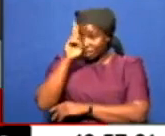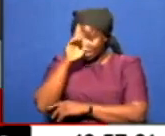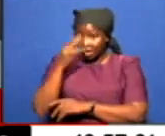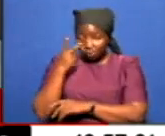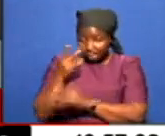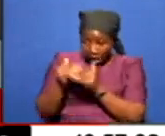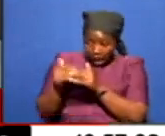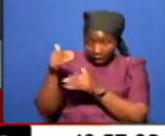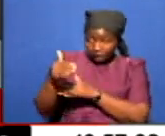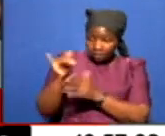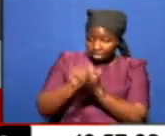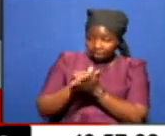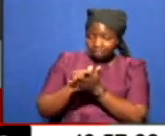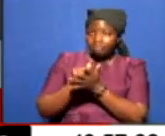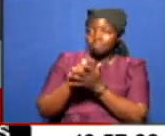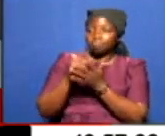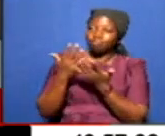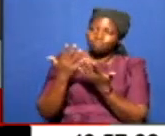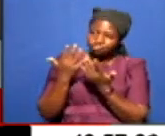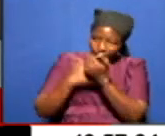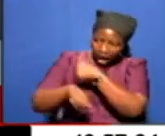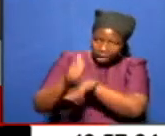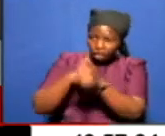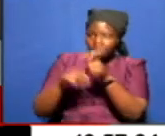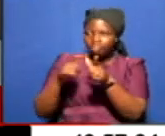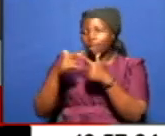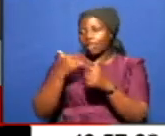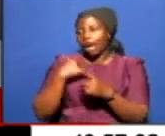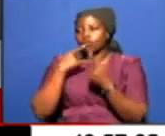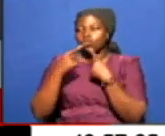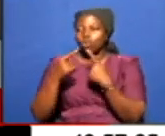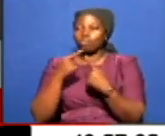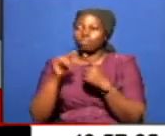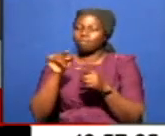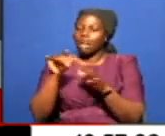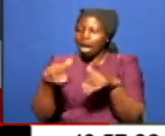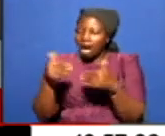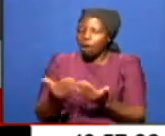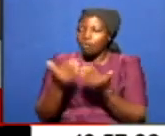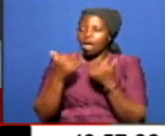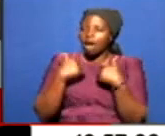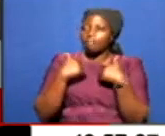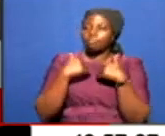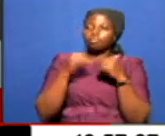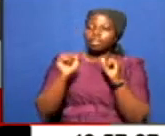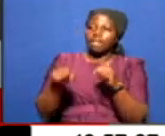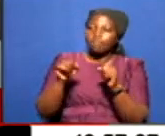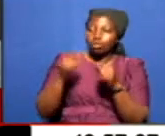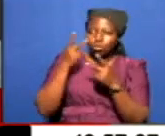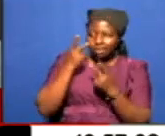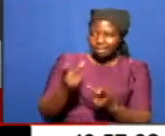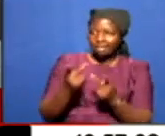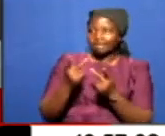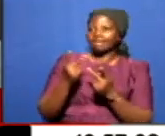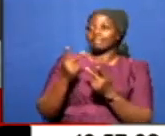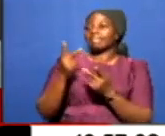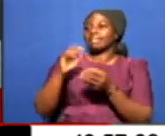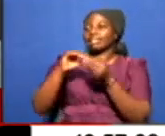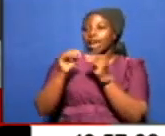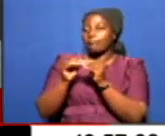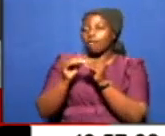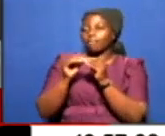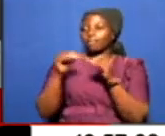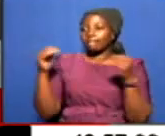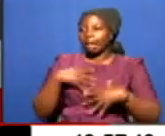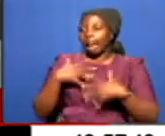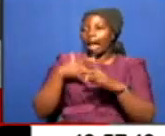that event, we have conversations, and that's how we have also been able to see the de-escalation of a number of terror attacks, even in